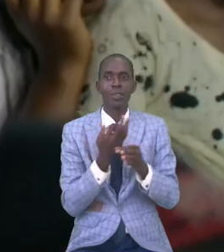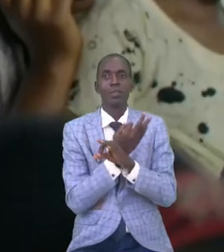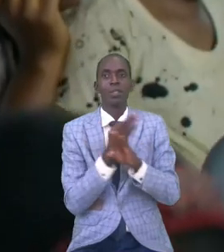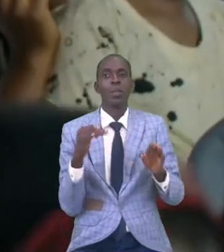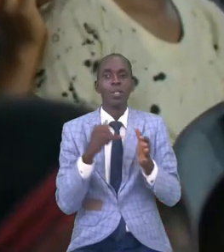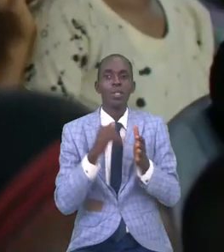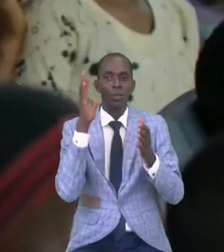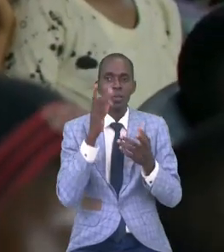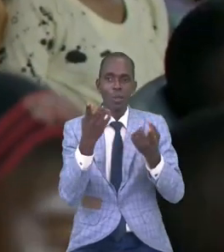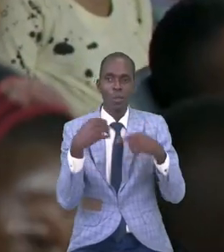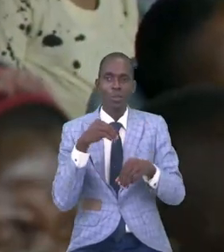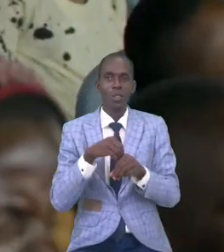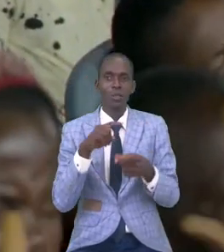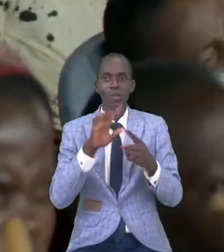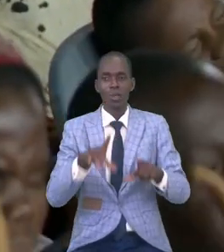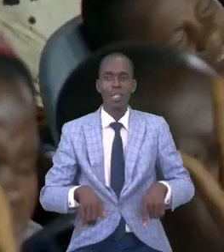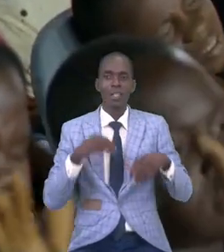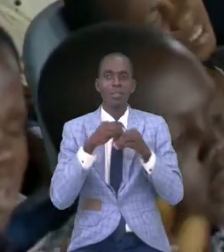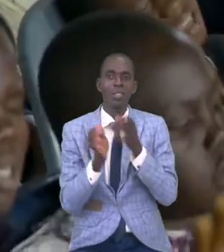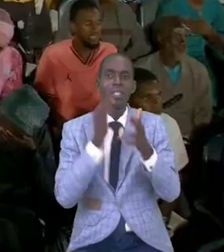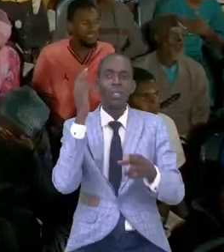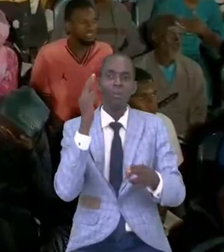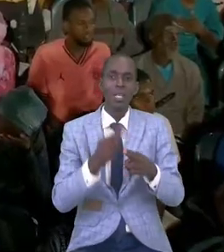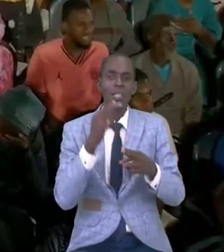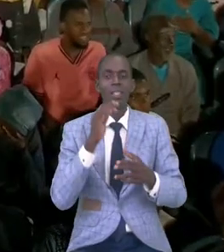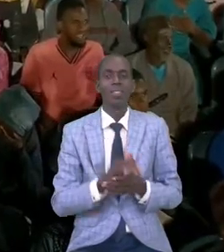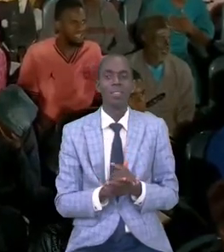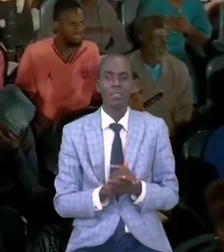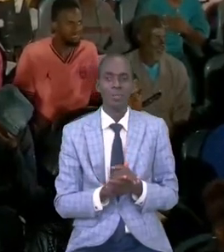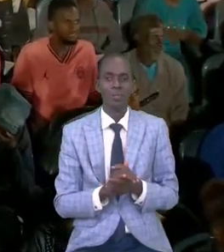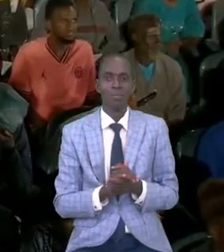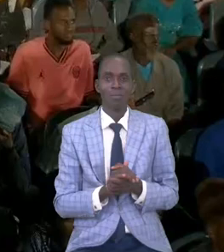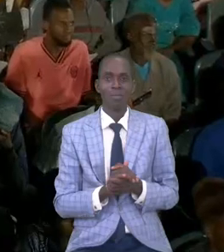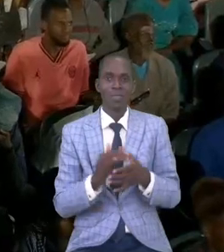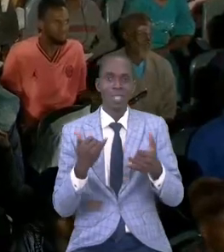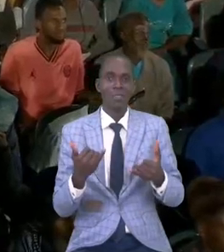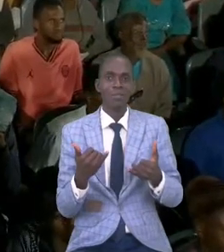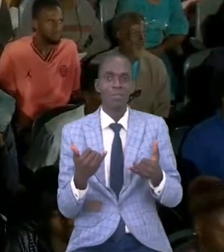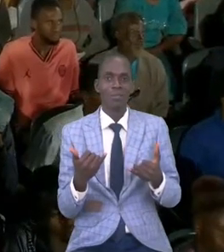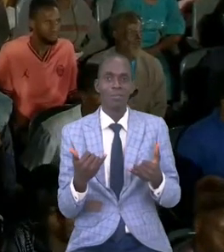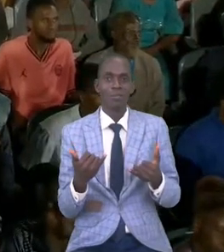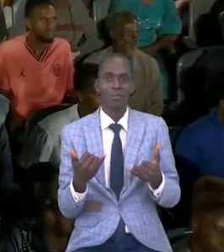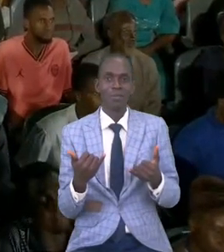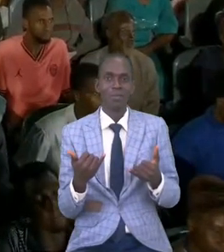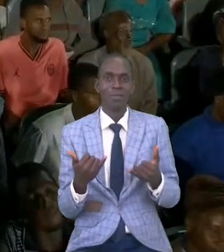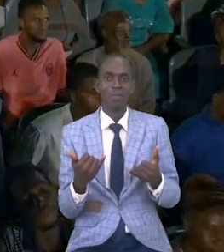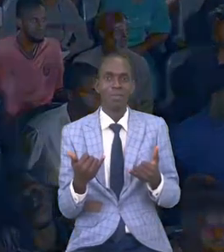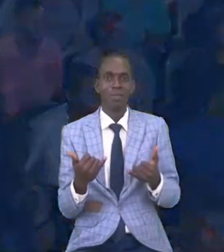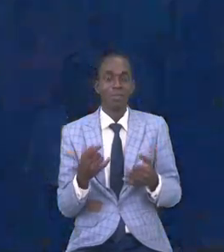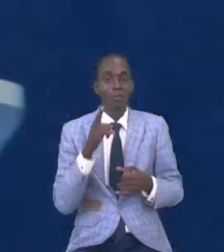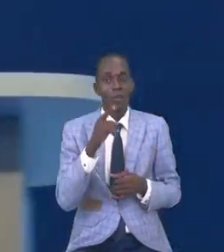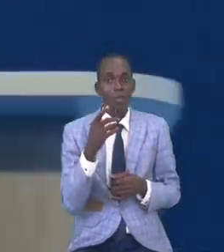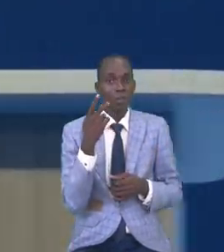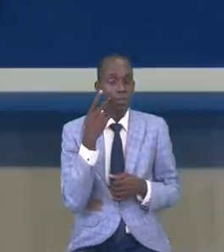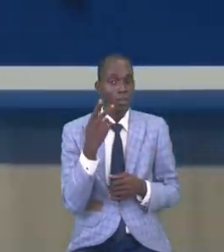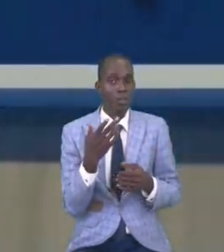will come in your life in Jesus' name. Now. You see good